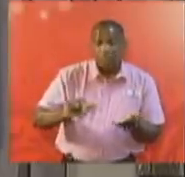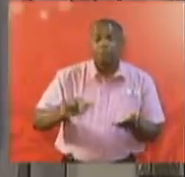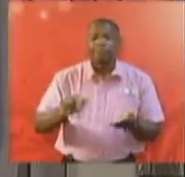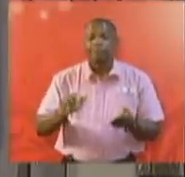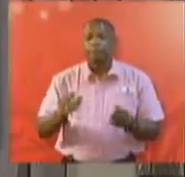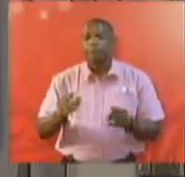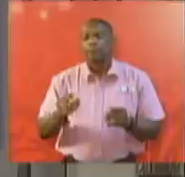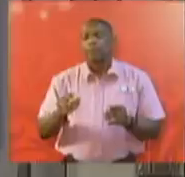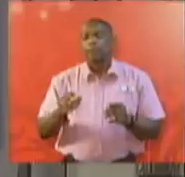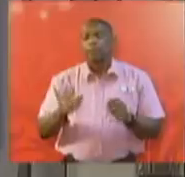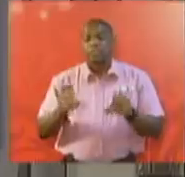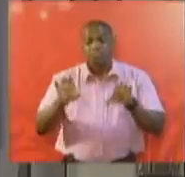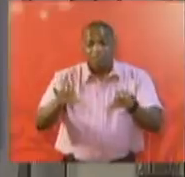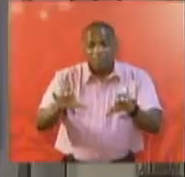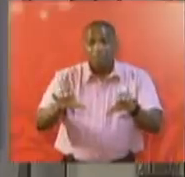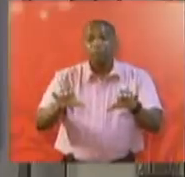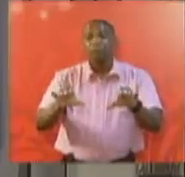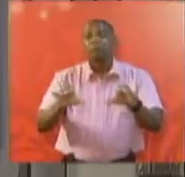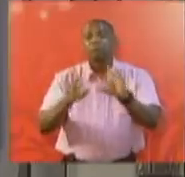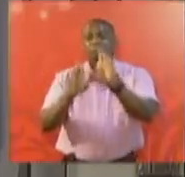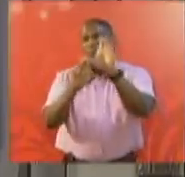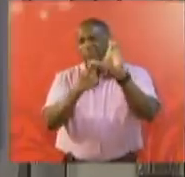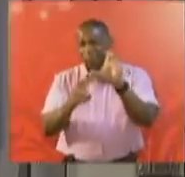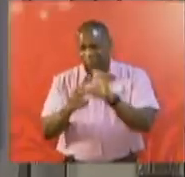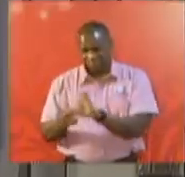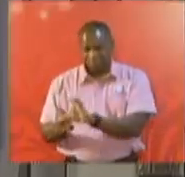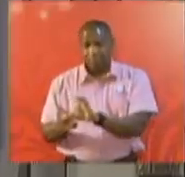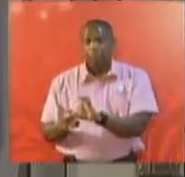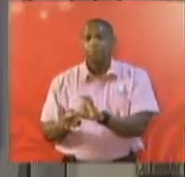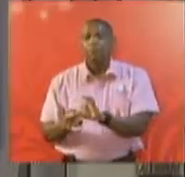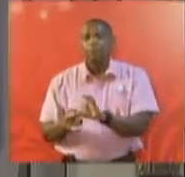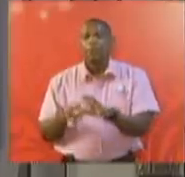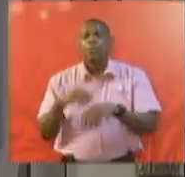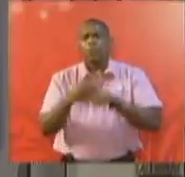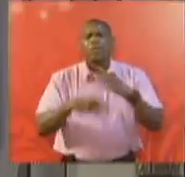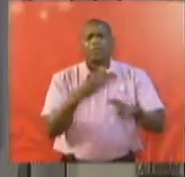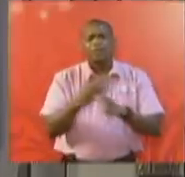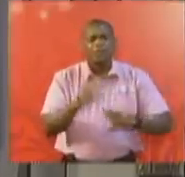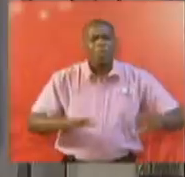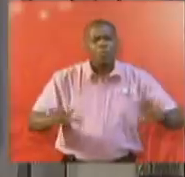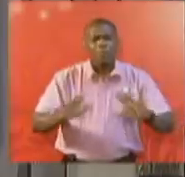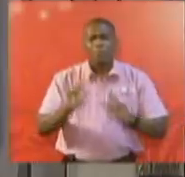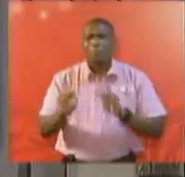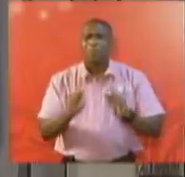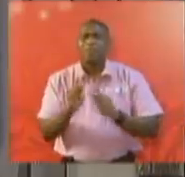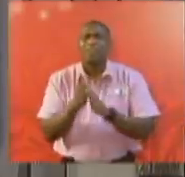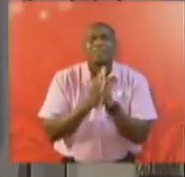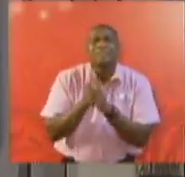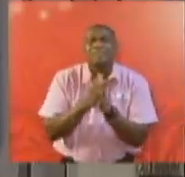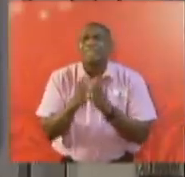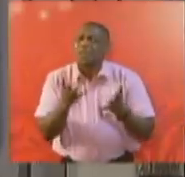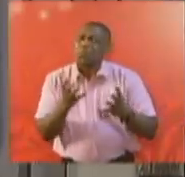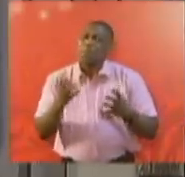globally, persons are anxious to get back to their normal lives. The adaptation to the